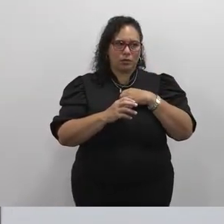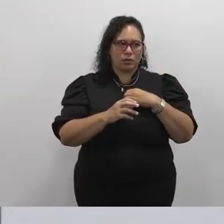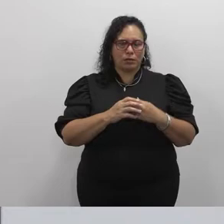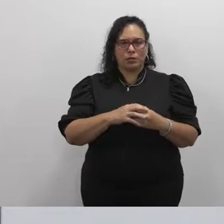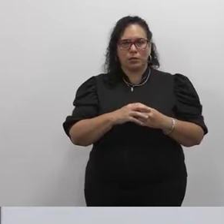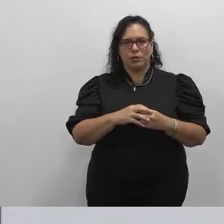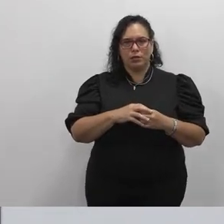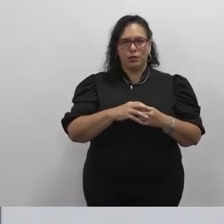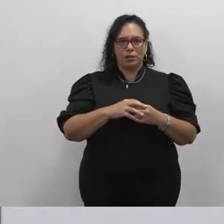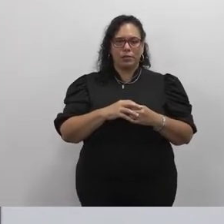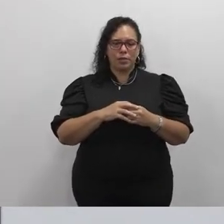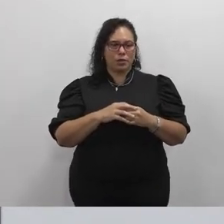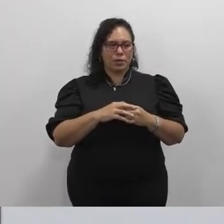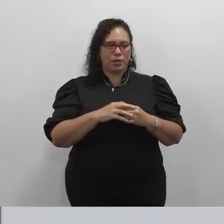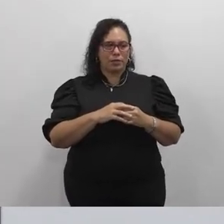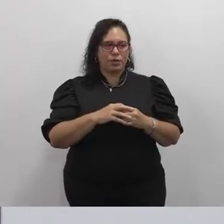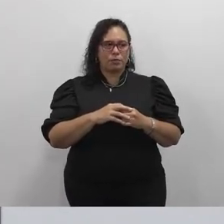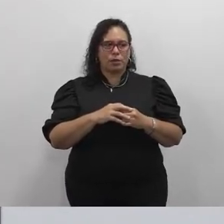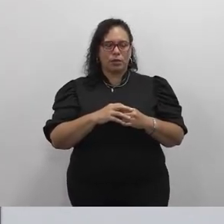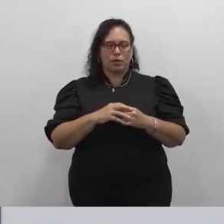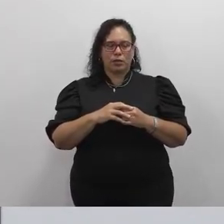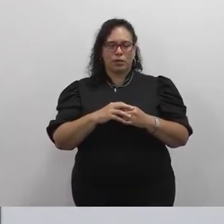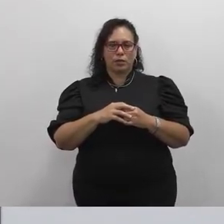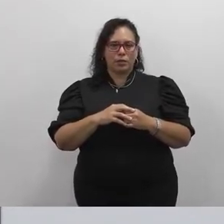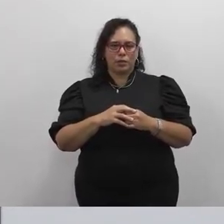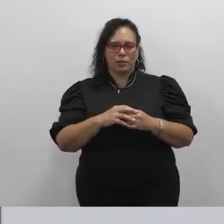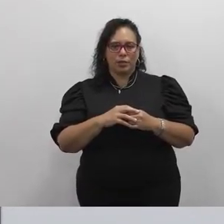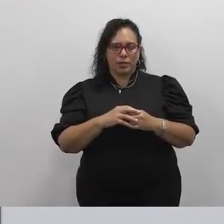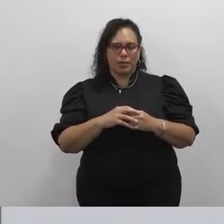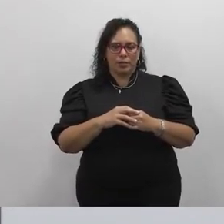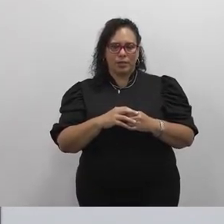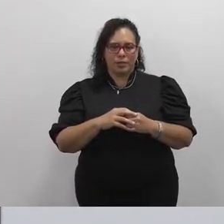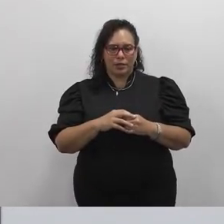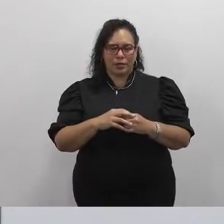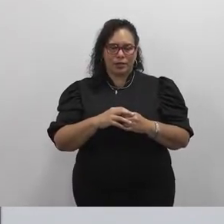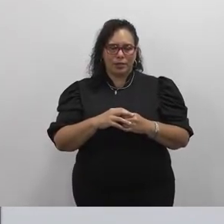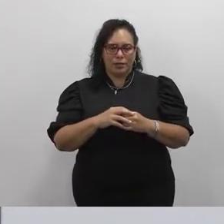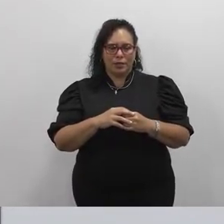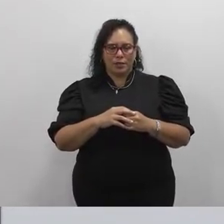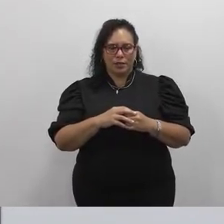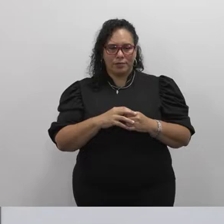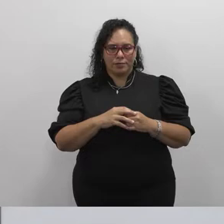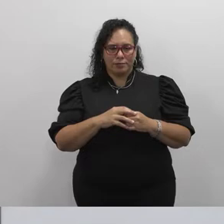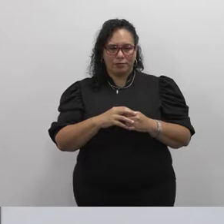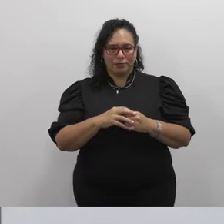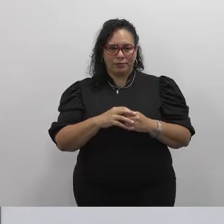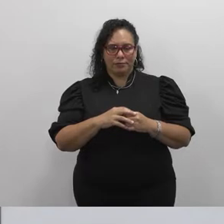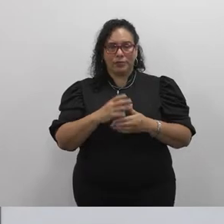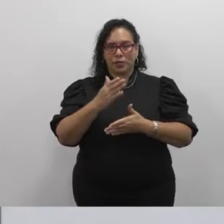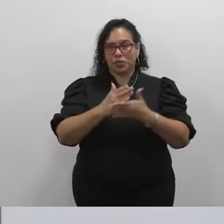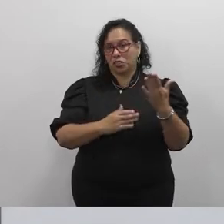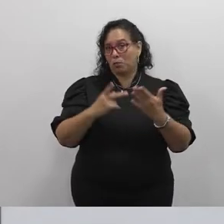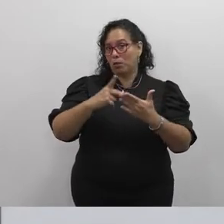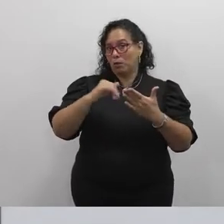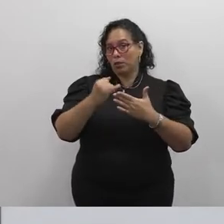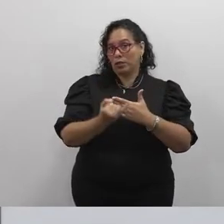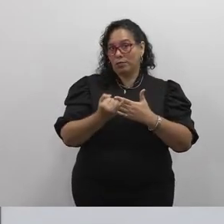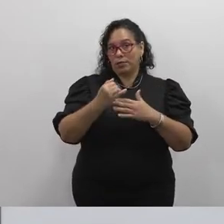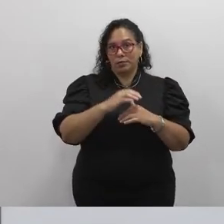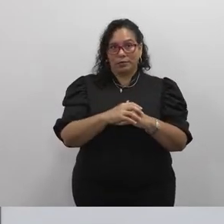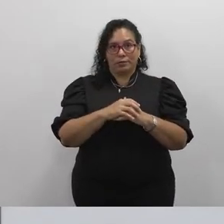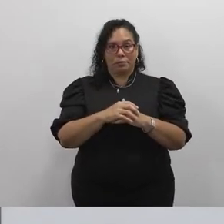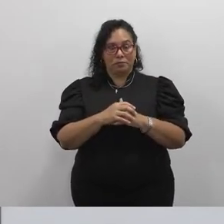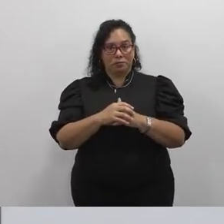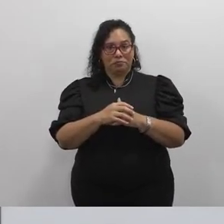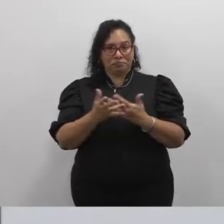for you know, just different fluctuations in enrollment. But also because some of the projects we want to embark on will